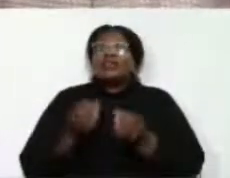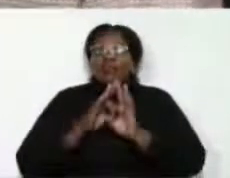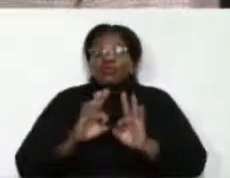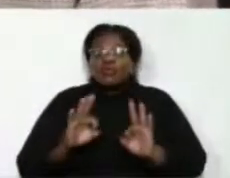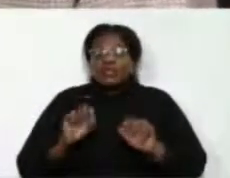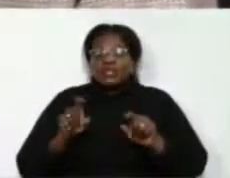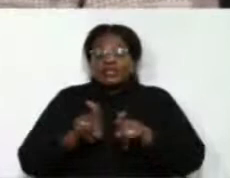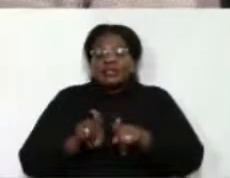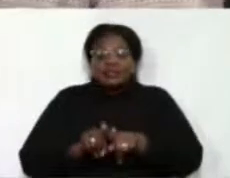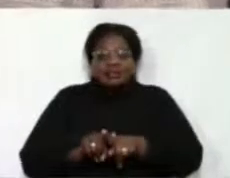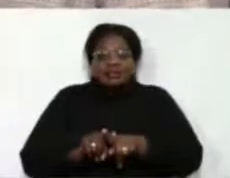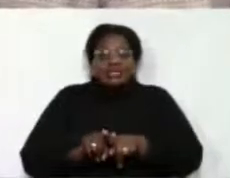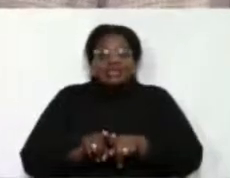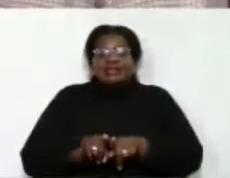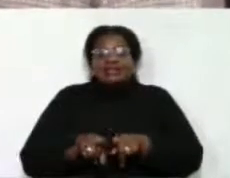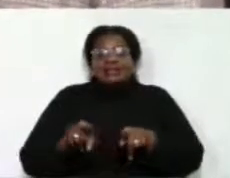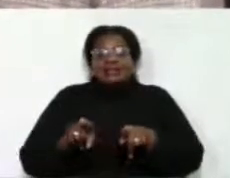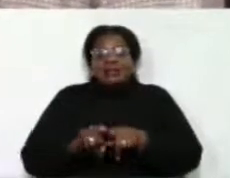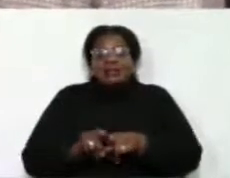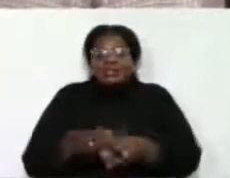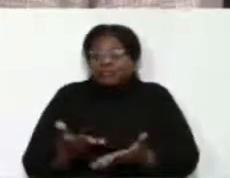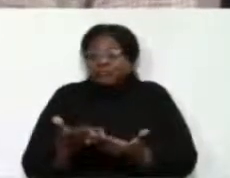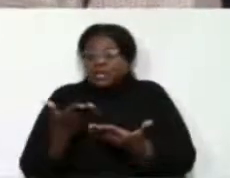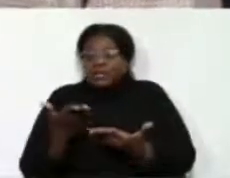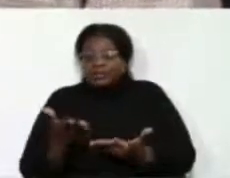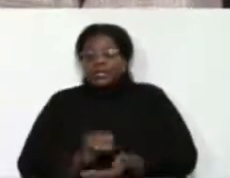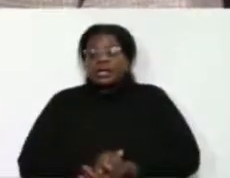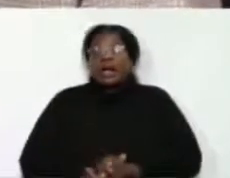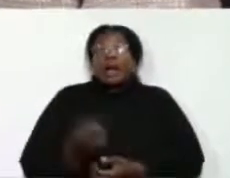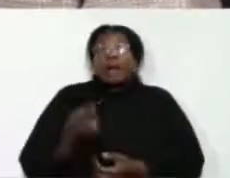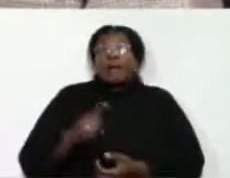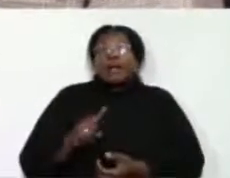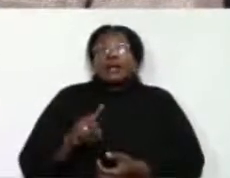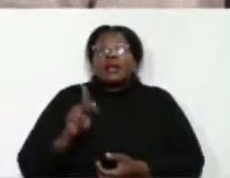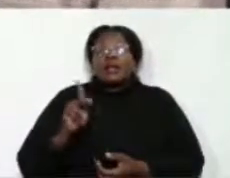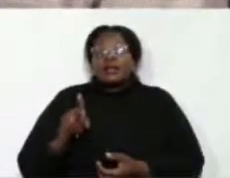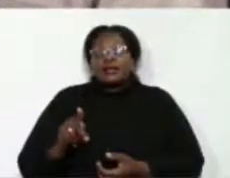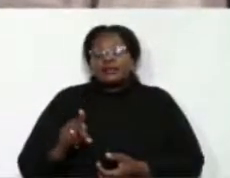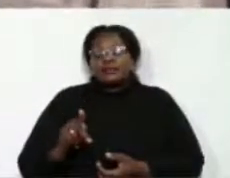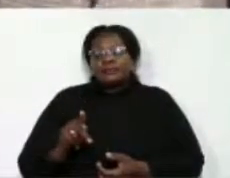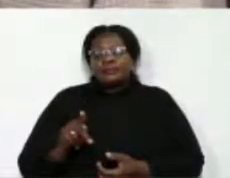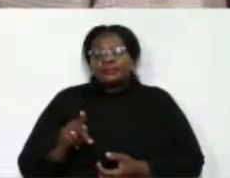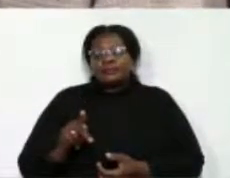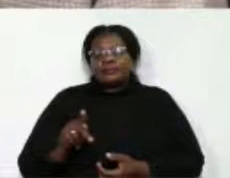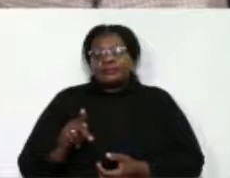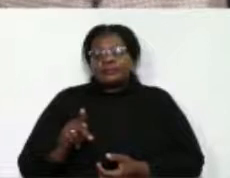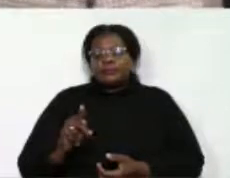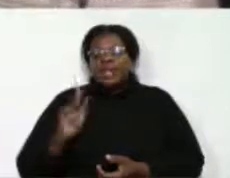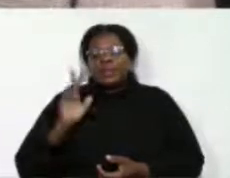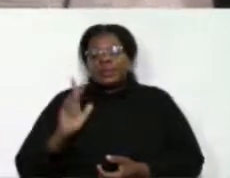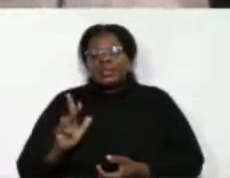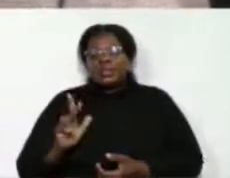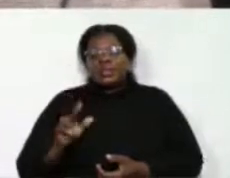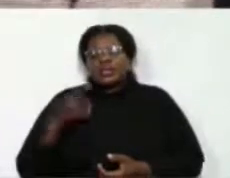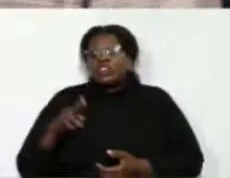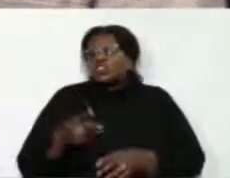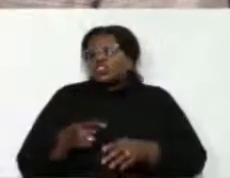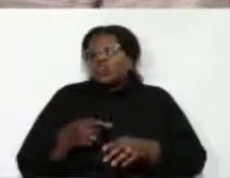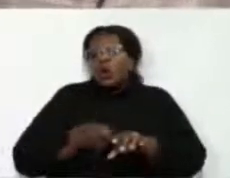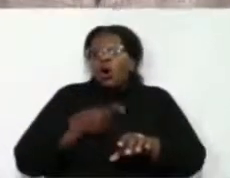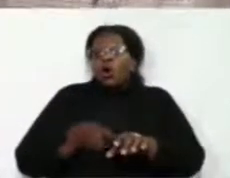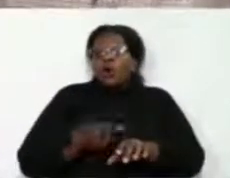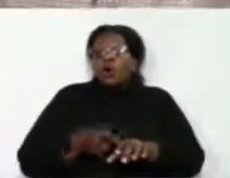like a favor. Yeah. Even however philanthropic the person might be, they might not always be available. So